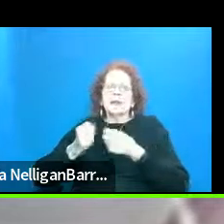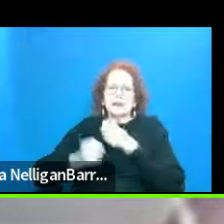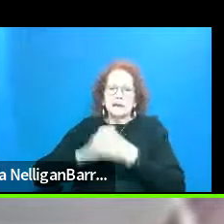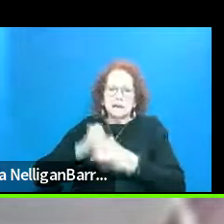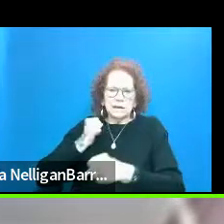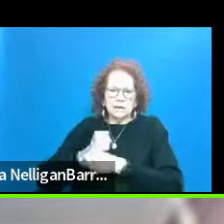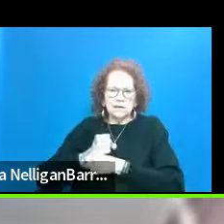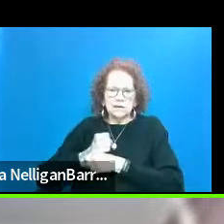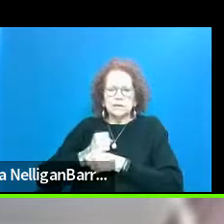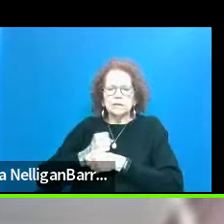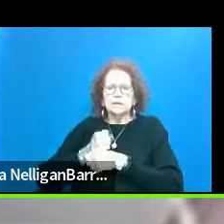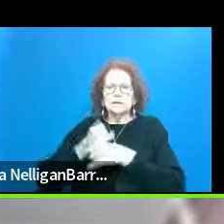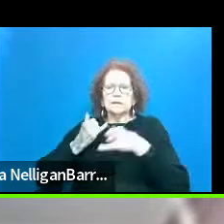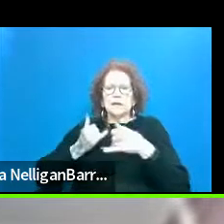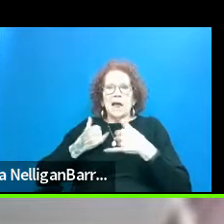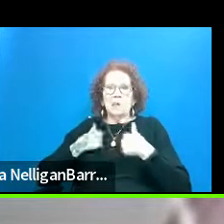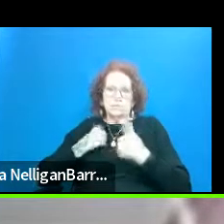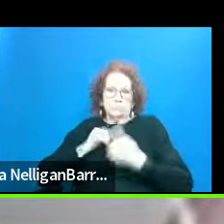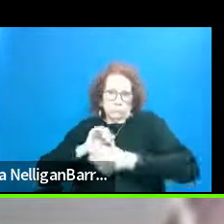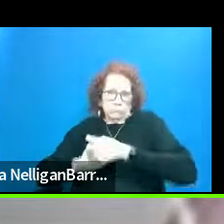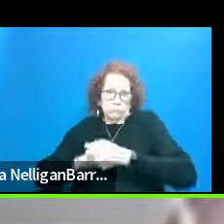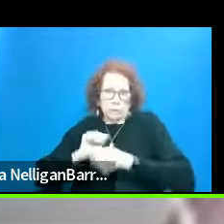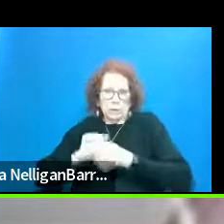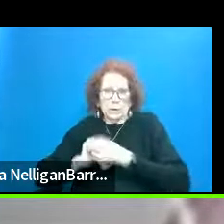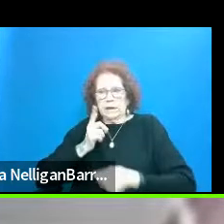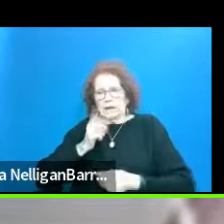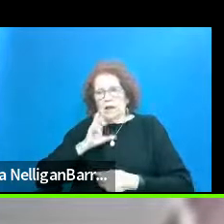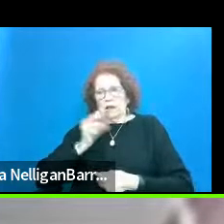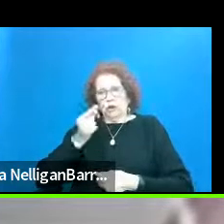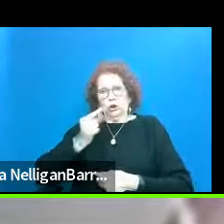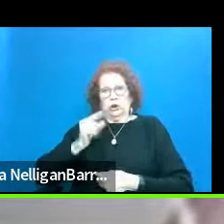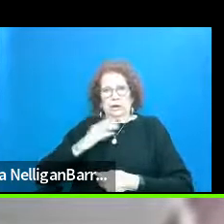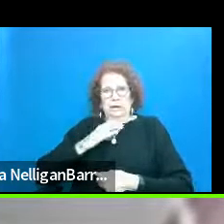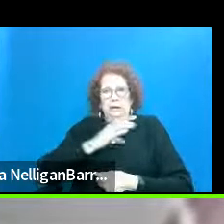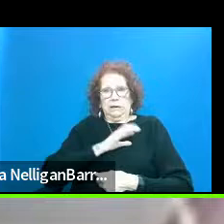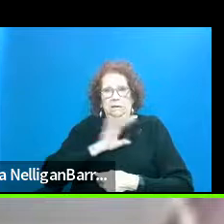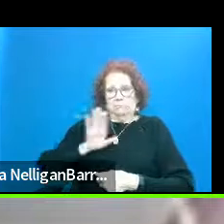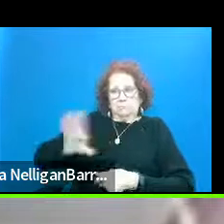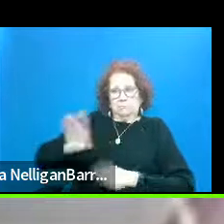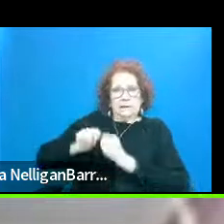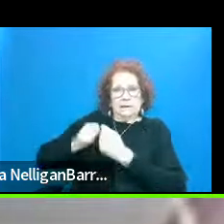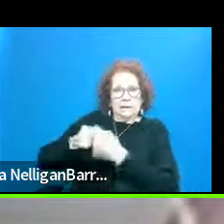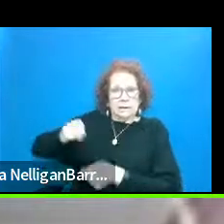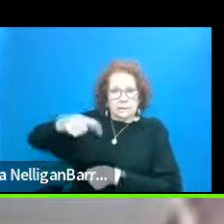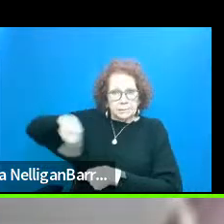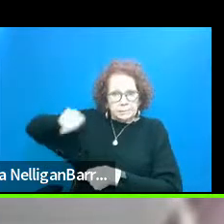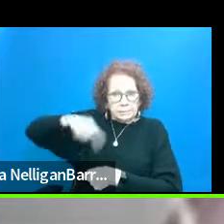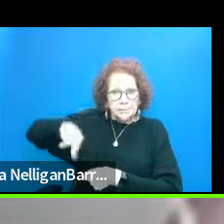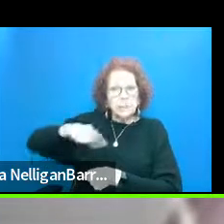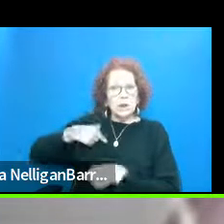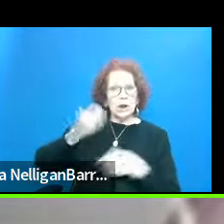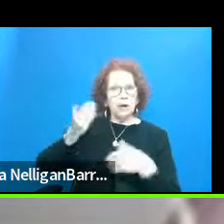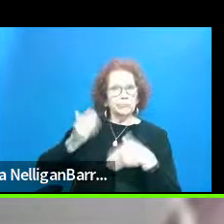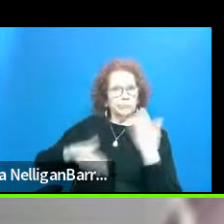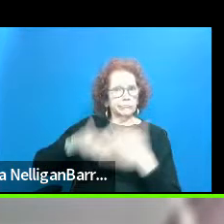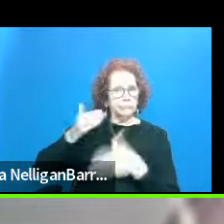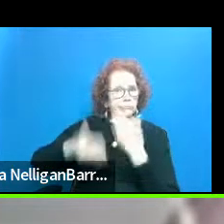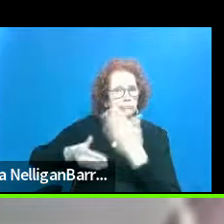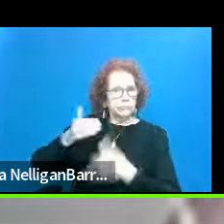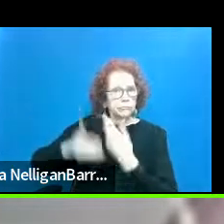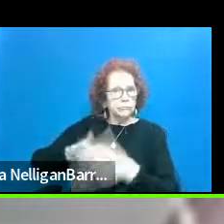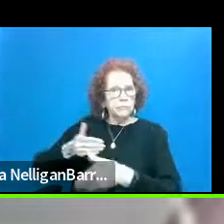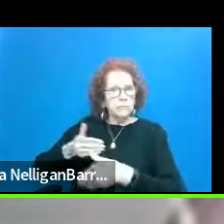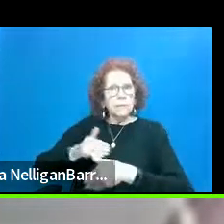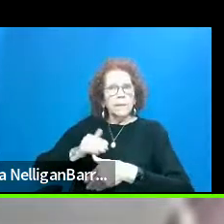with Dr. Green and her team so we can roll this out and do it the right way. And the purpose is just so you guys can think